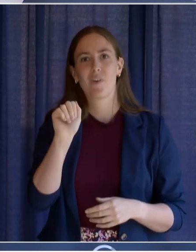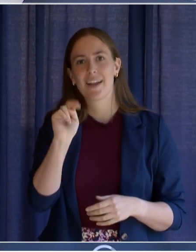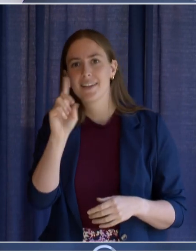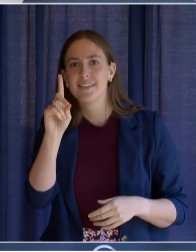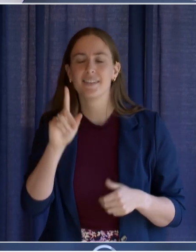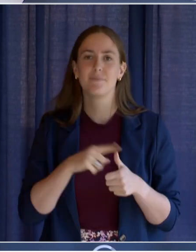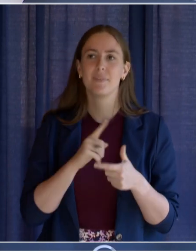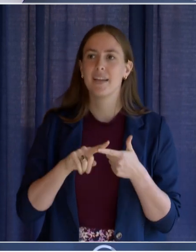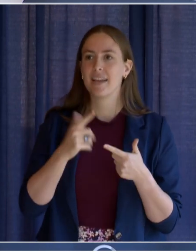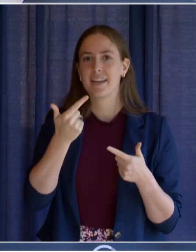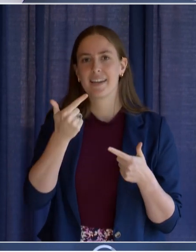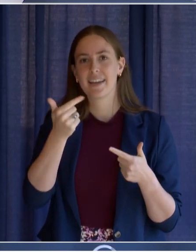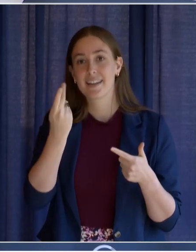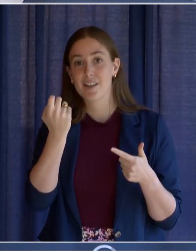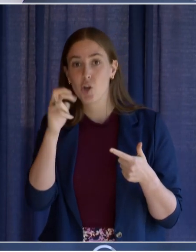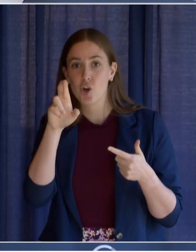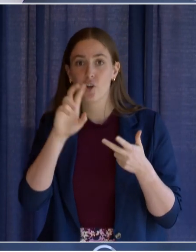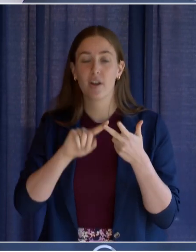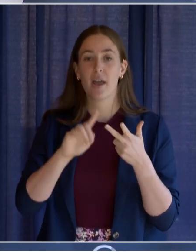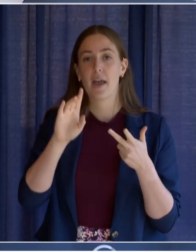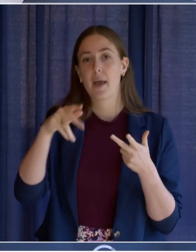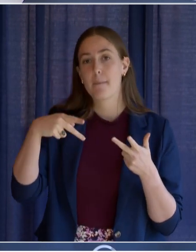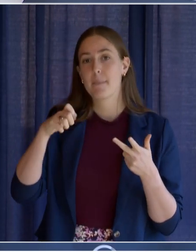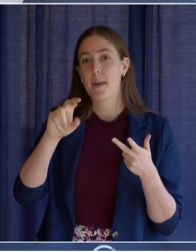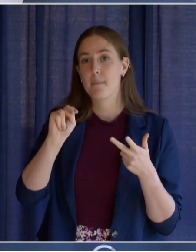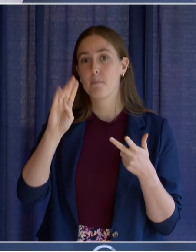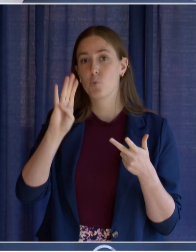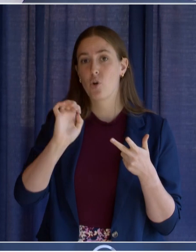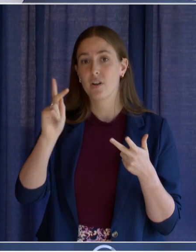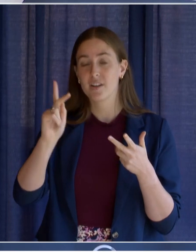Gensler, Pembroke, so then a JLL,